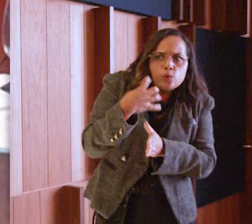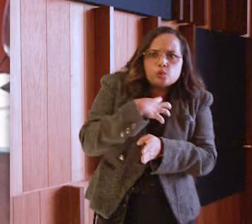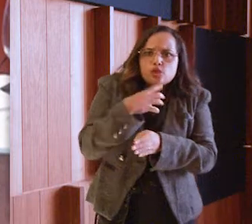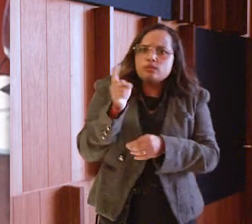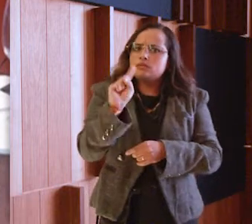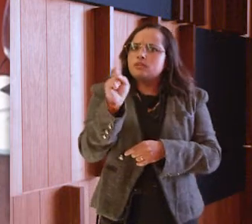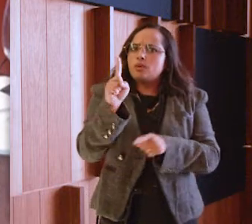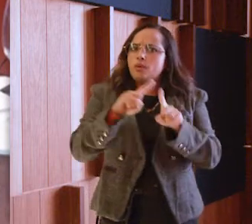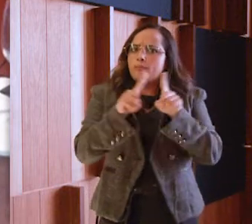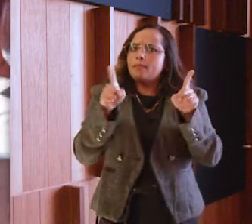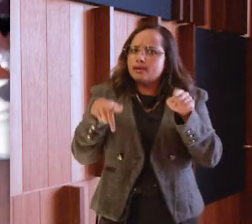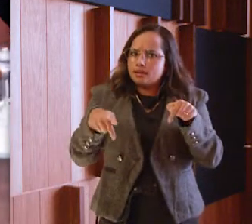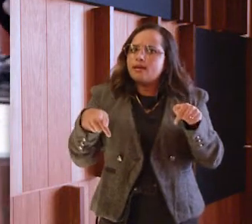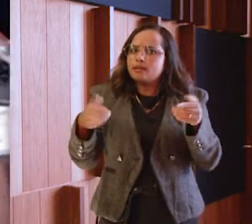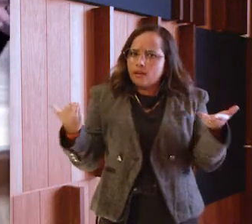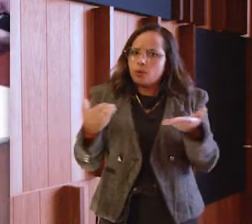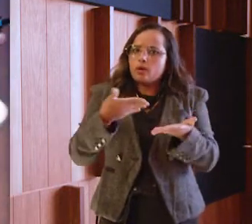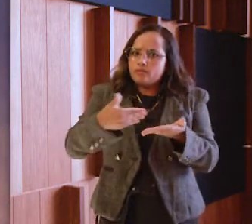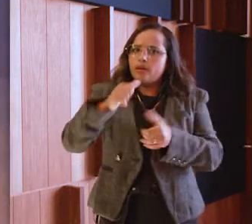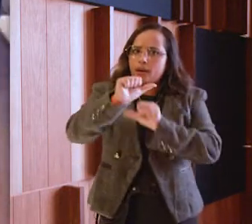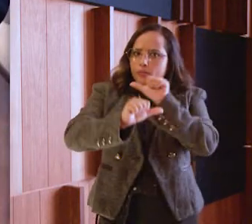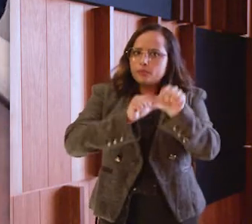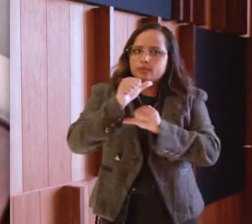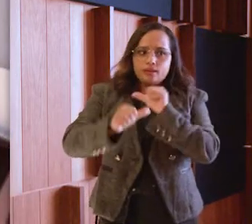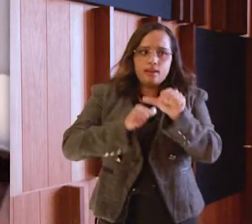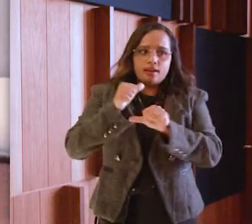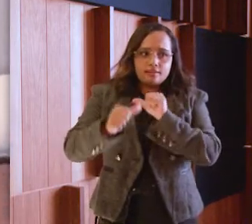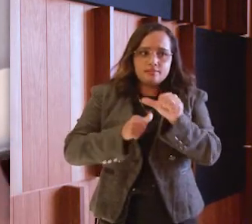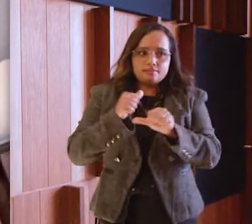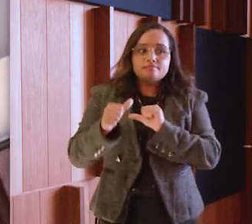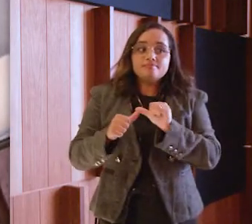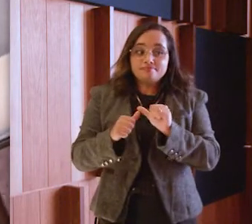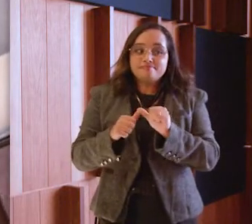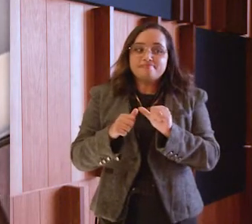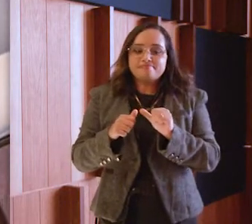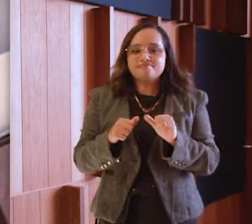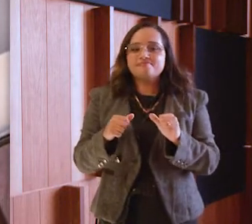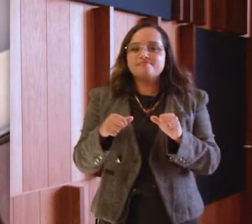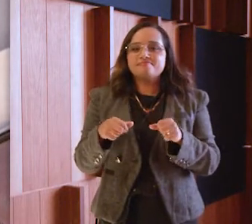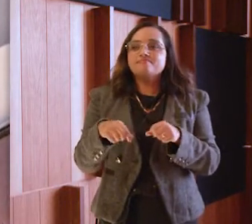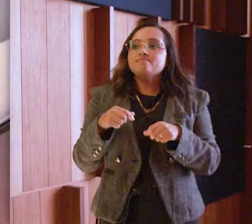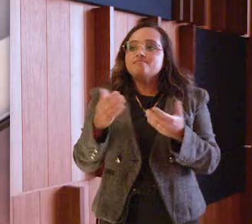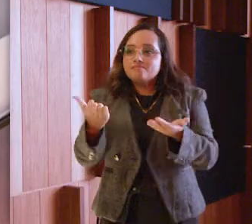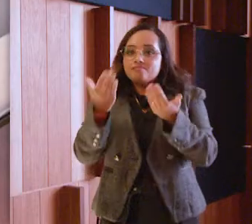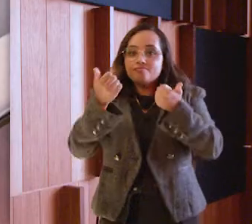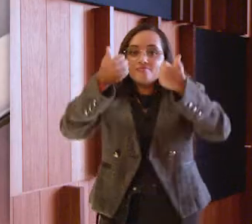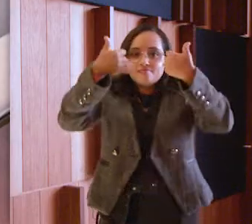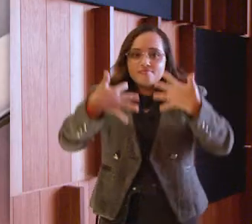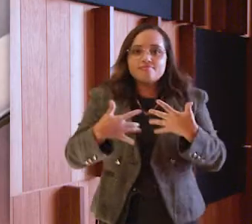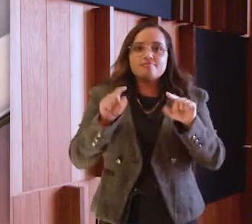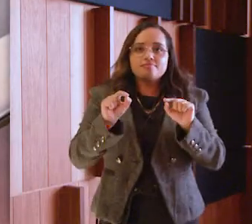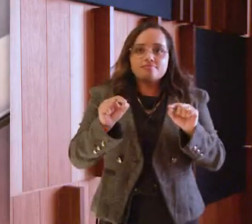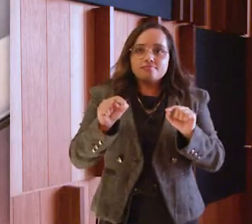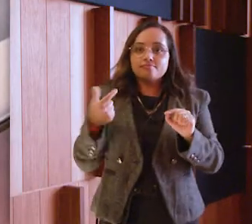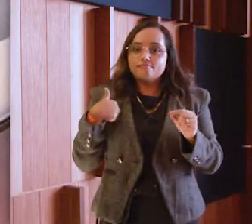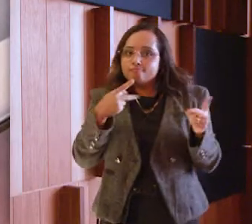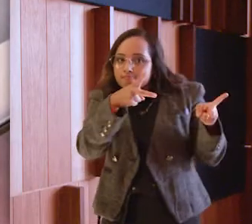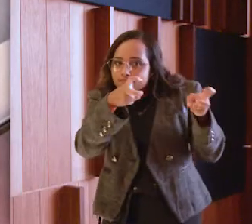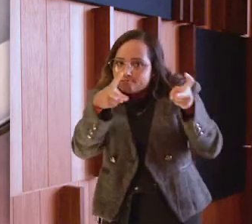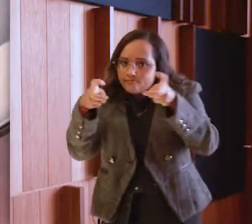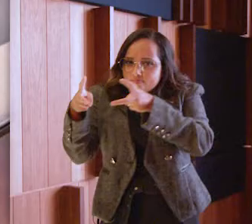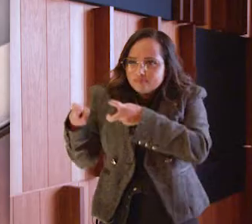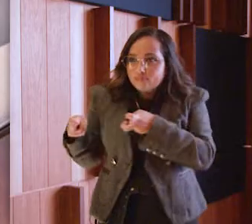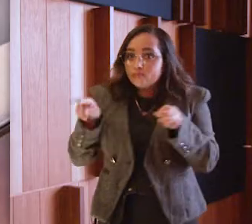challenge. So what does success mean from a transfer pricing function perspective? And I think for Brazilian companies considering